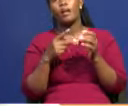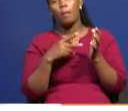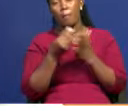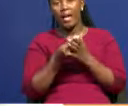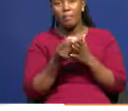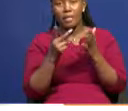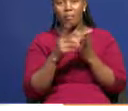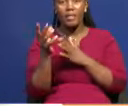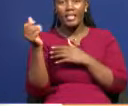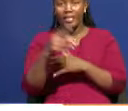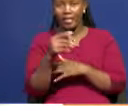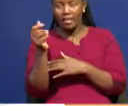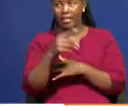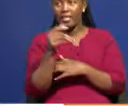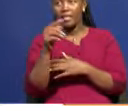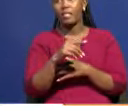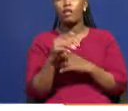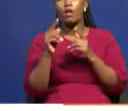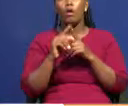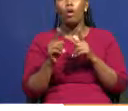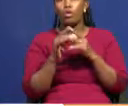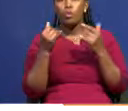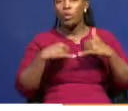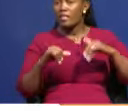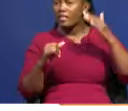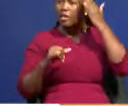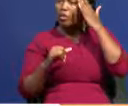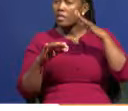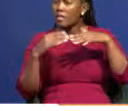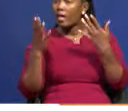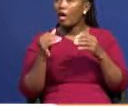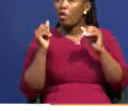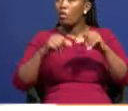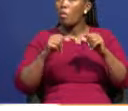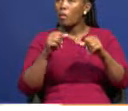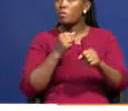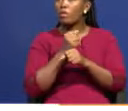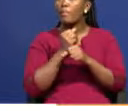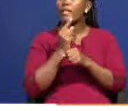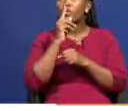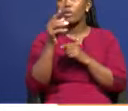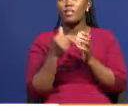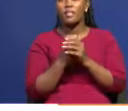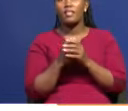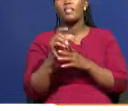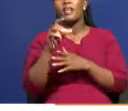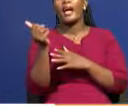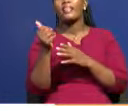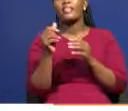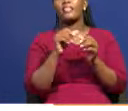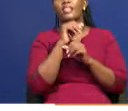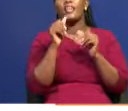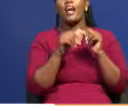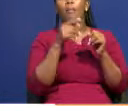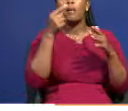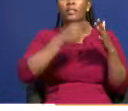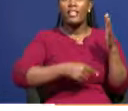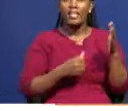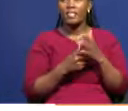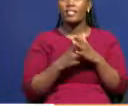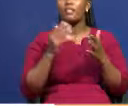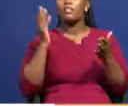the 4 trillion budget. Okay. See how we can be able to budget it. Number the last one on tax, on what James was talking about, mm-hmm. we should stop